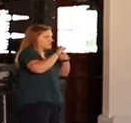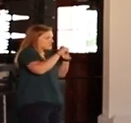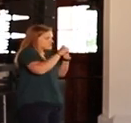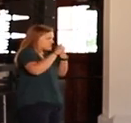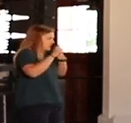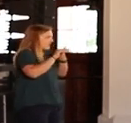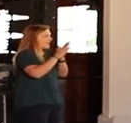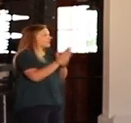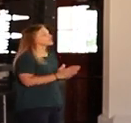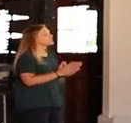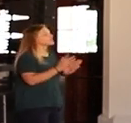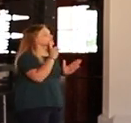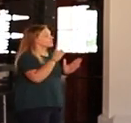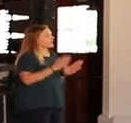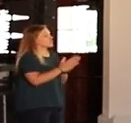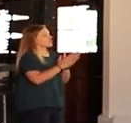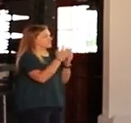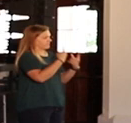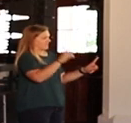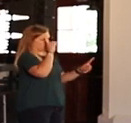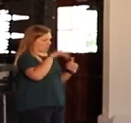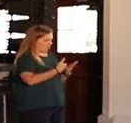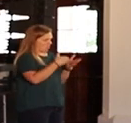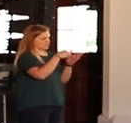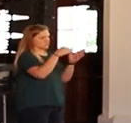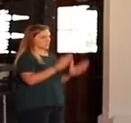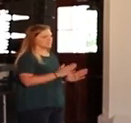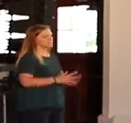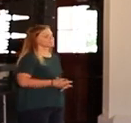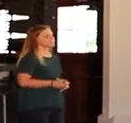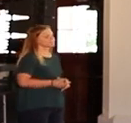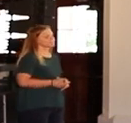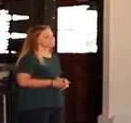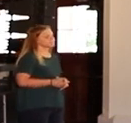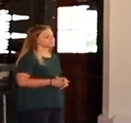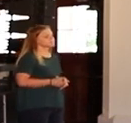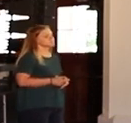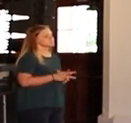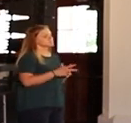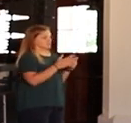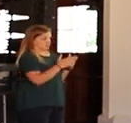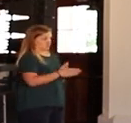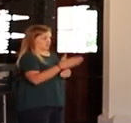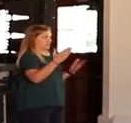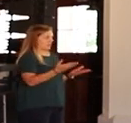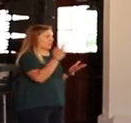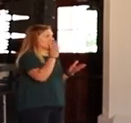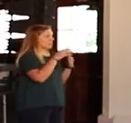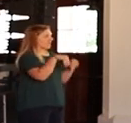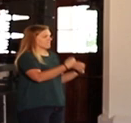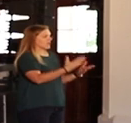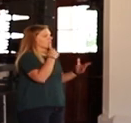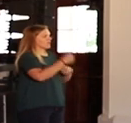learning environment that encourages excellence for all of its students. And Summit will provide you with the expertise in global learning